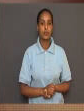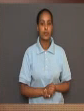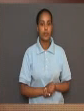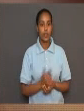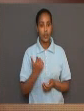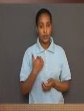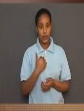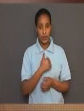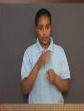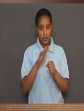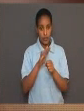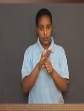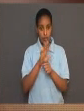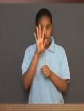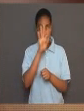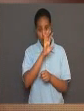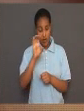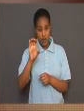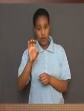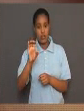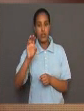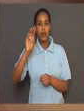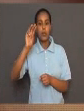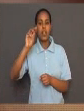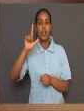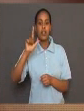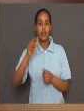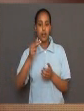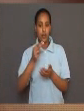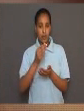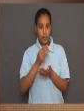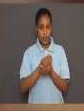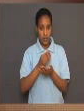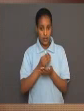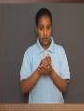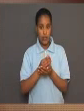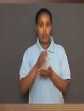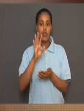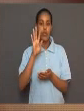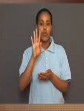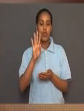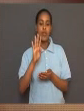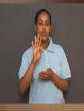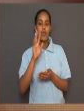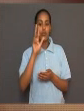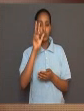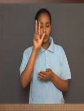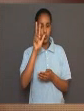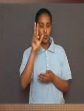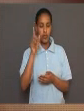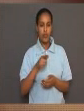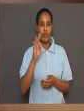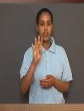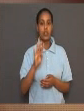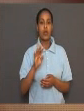We fill a 400 milliliter beaker 2/3 full of water. We